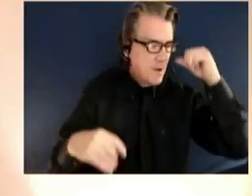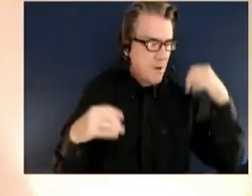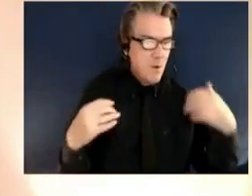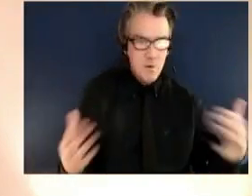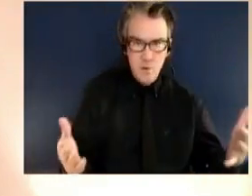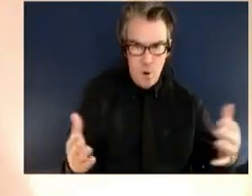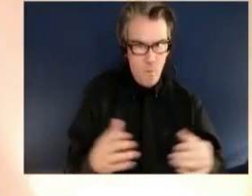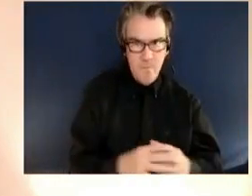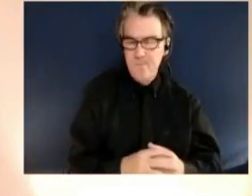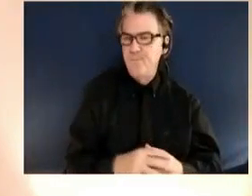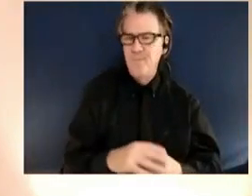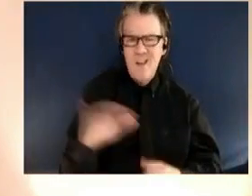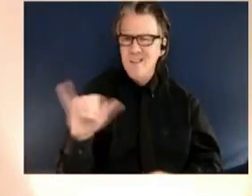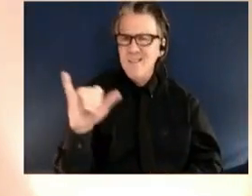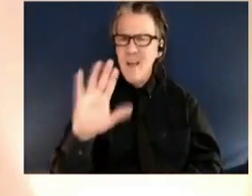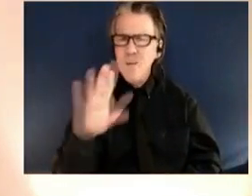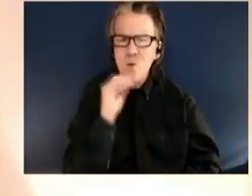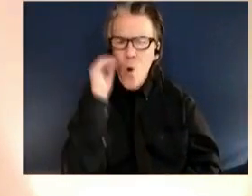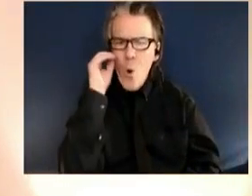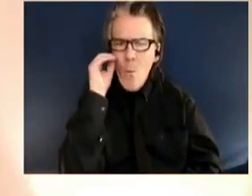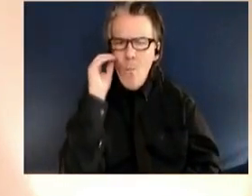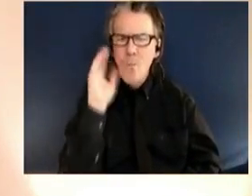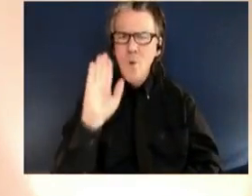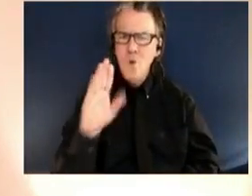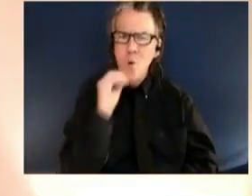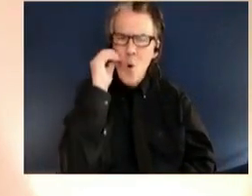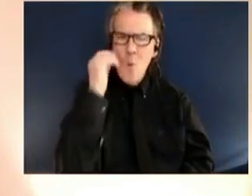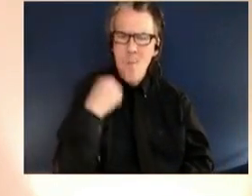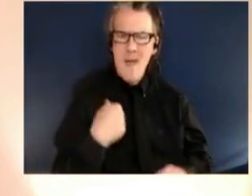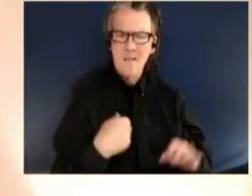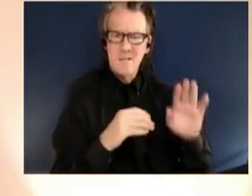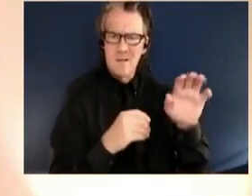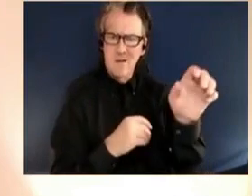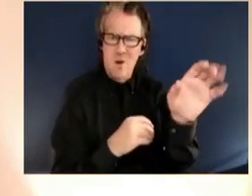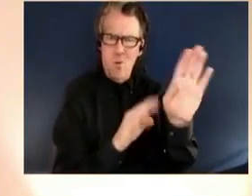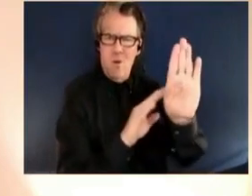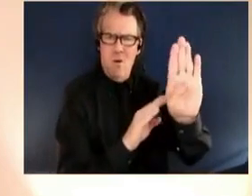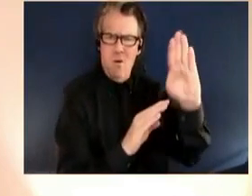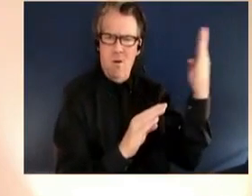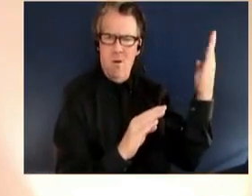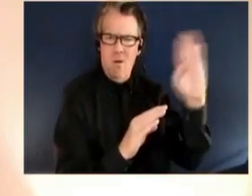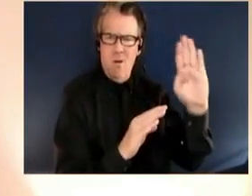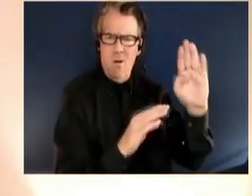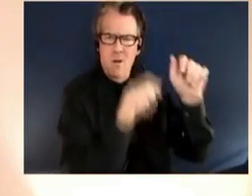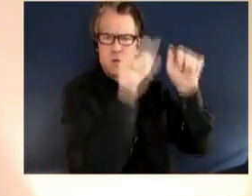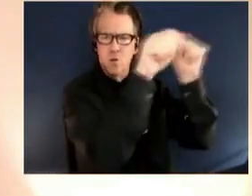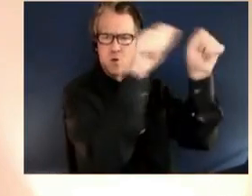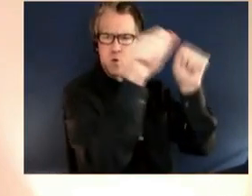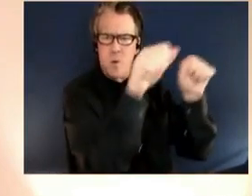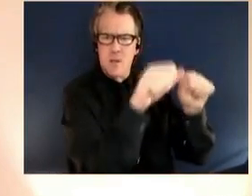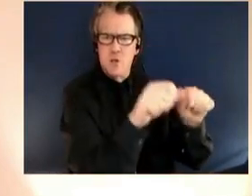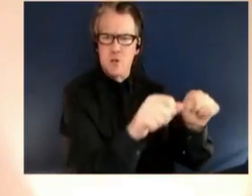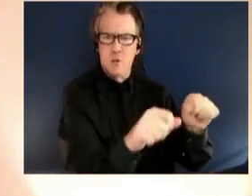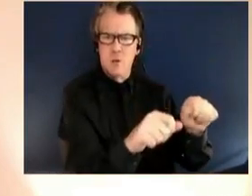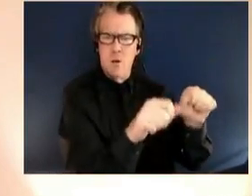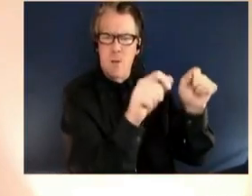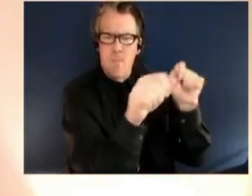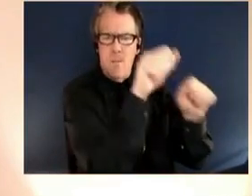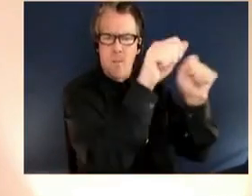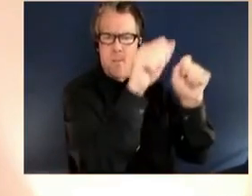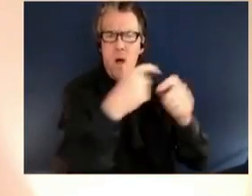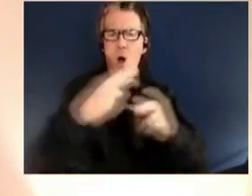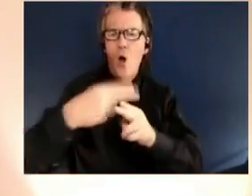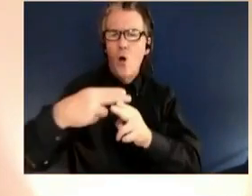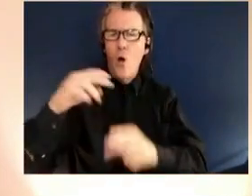is very similar to that at the utility scale level. The substation is the same thing as your breaker panel.